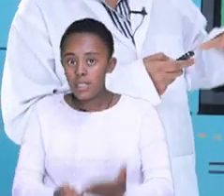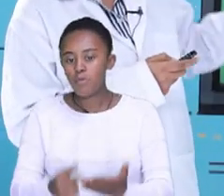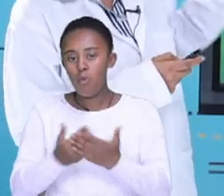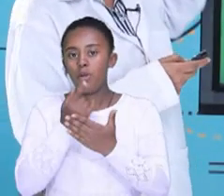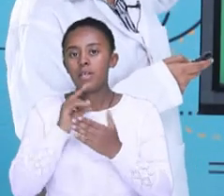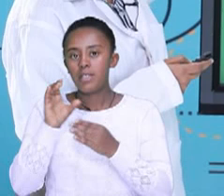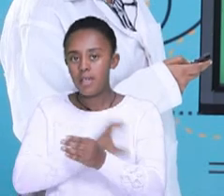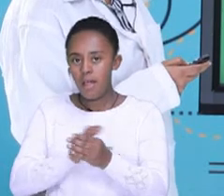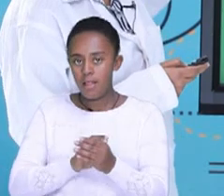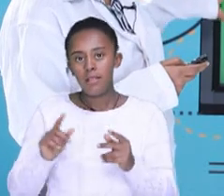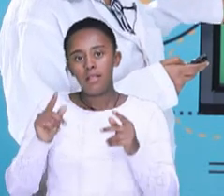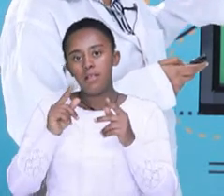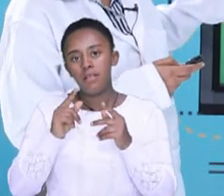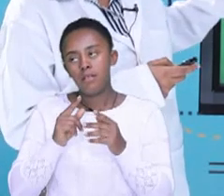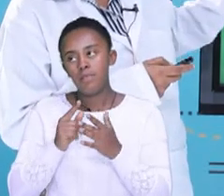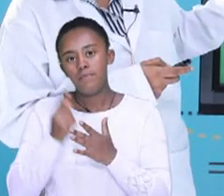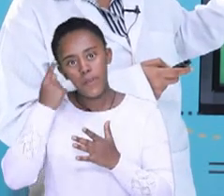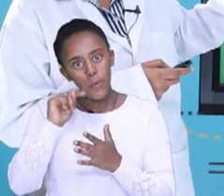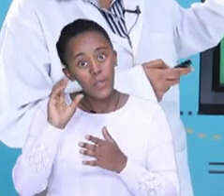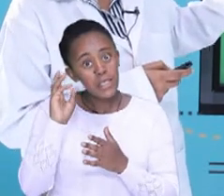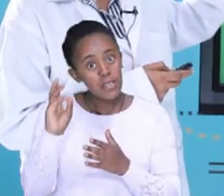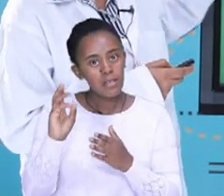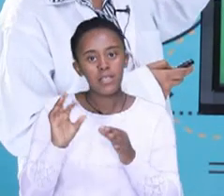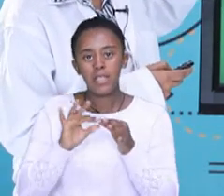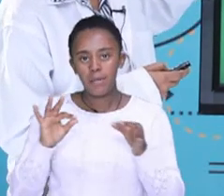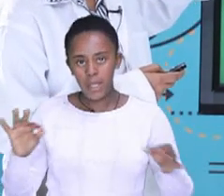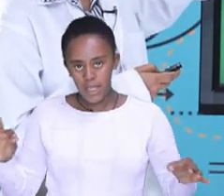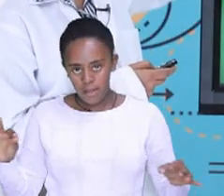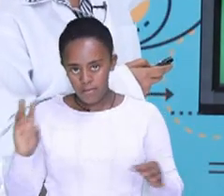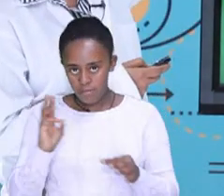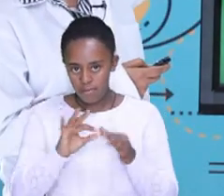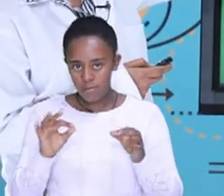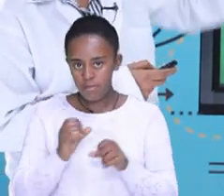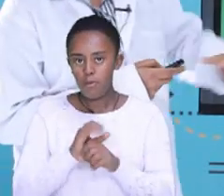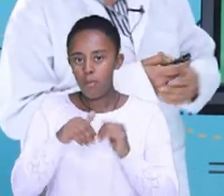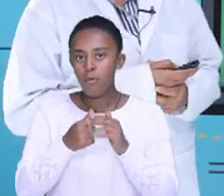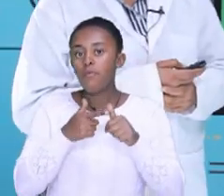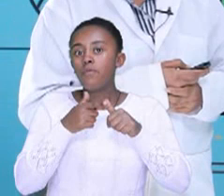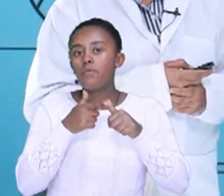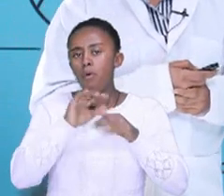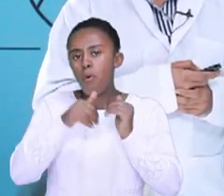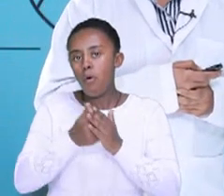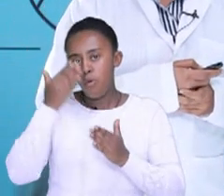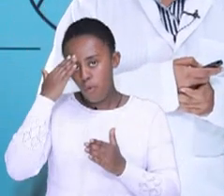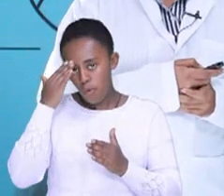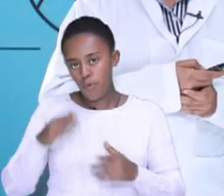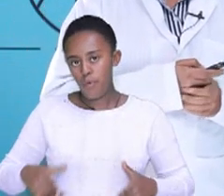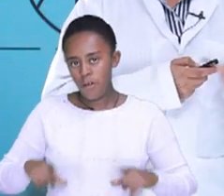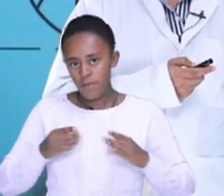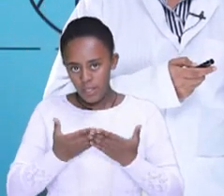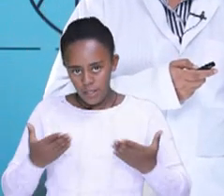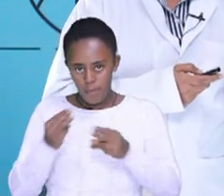theory include these 6 statements. The first statement, all known living things are made